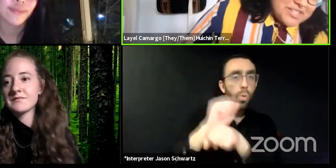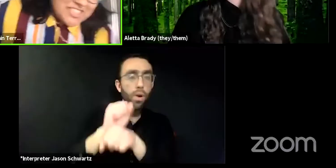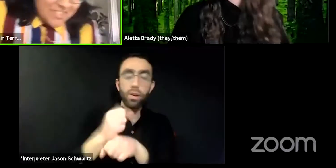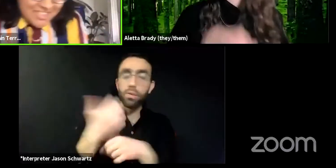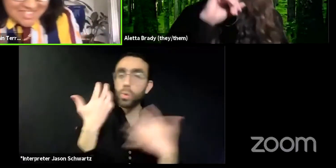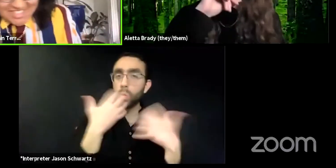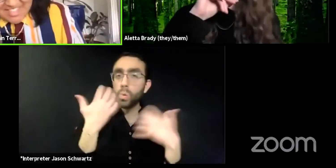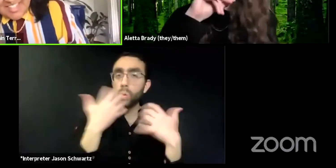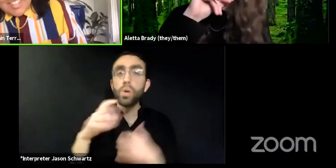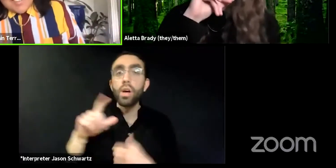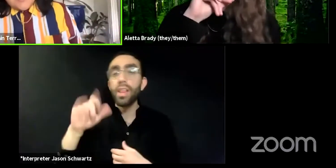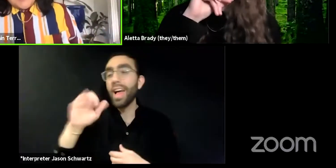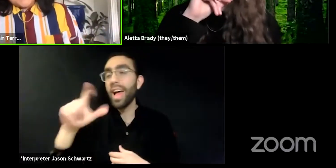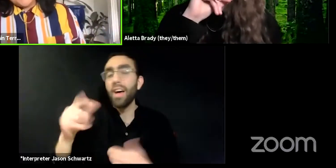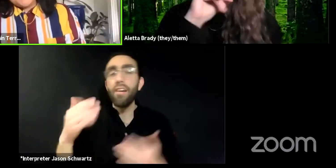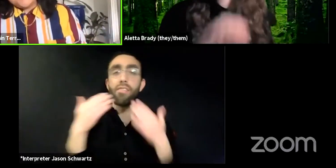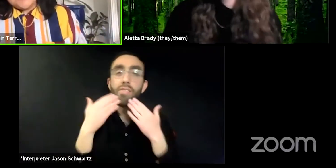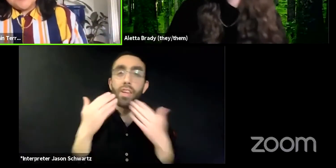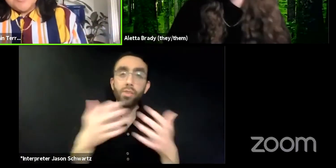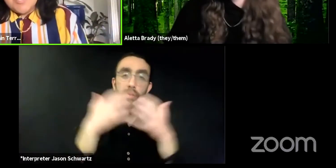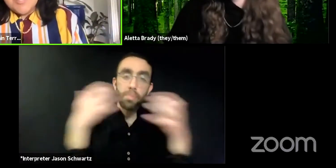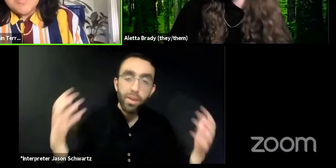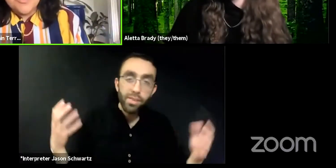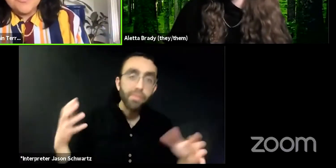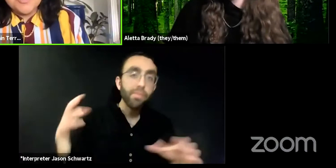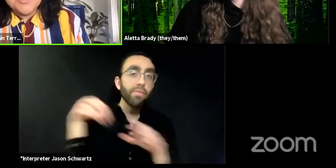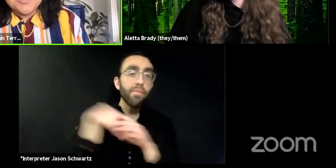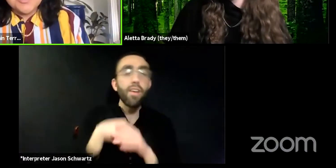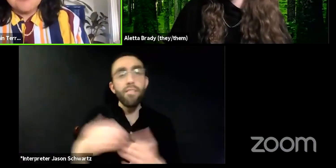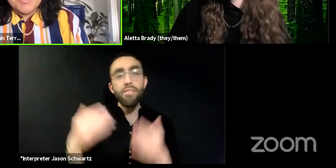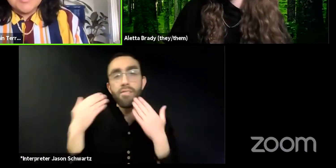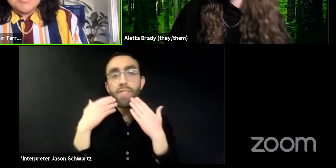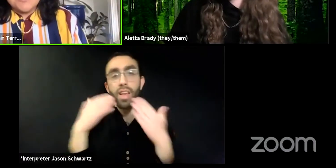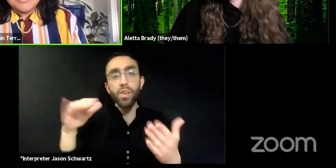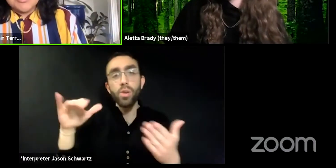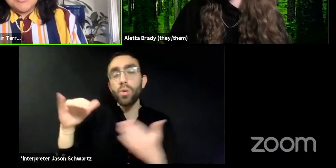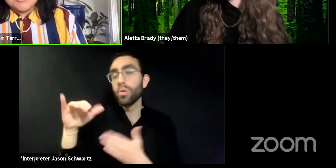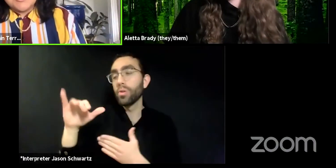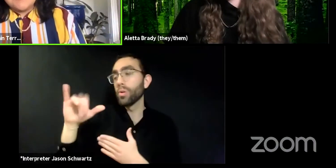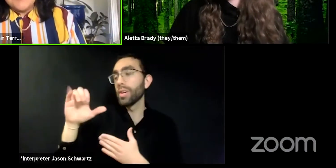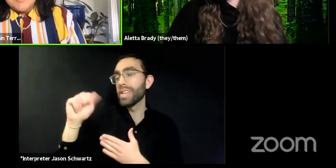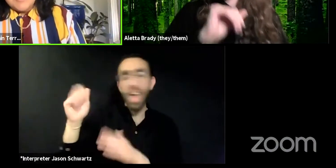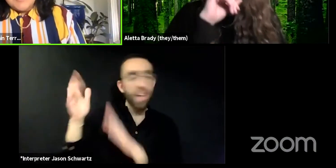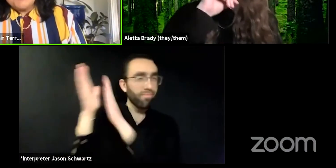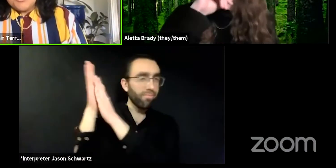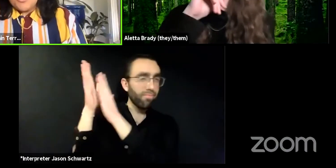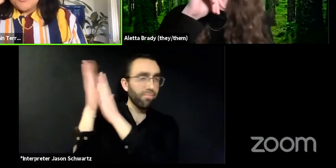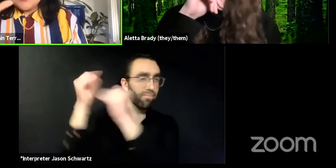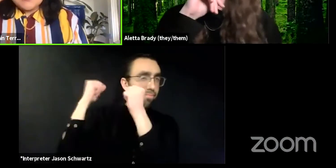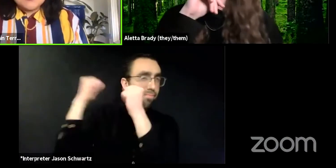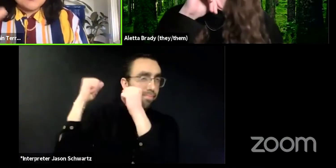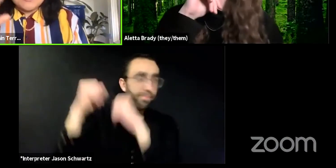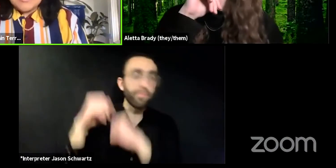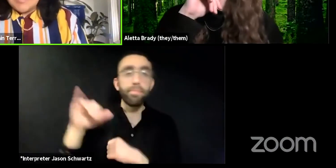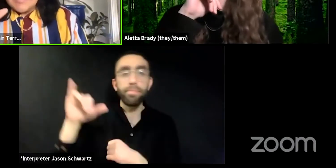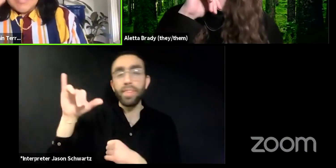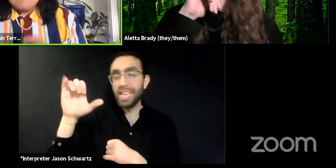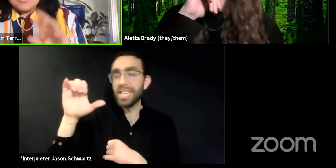this speaker series. I just want to give it up to, they're always doing such amazing visionary stuff. When you all